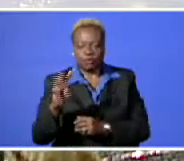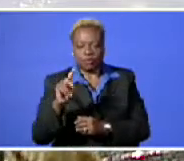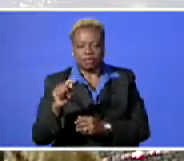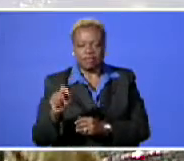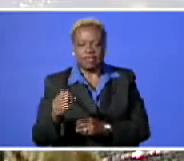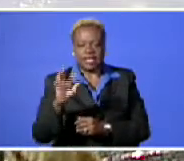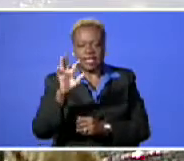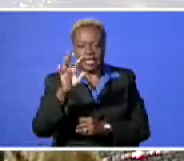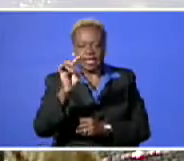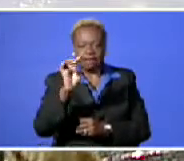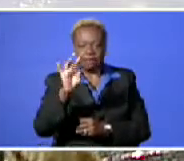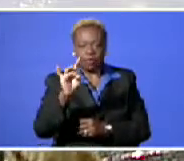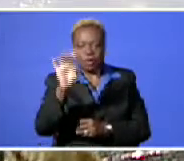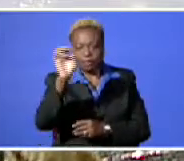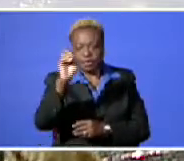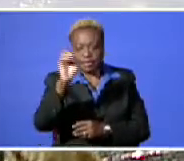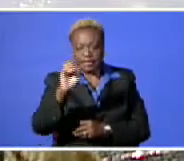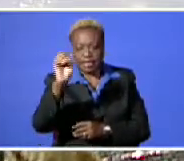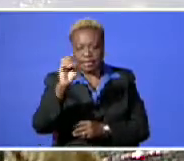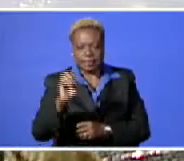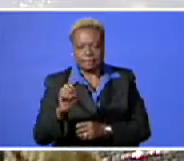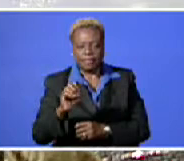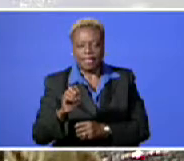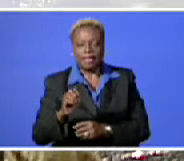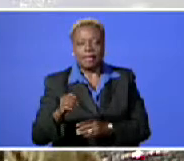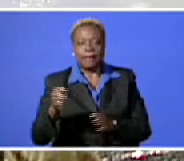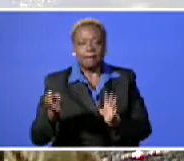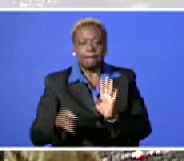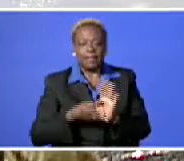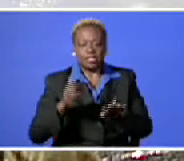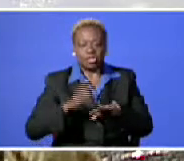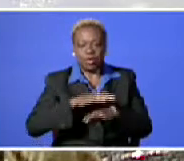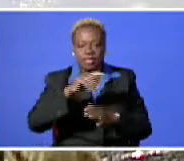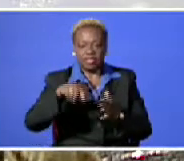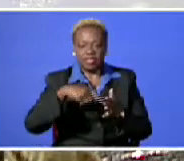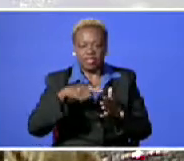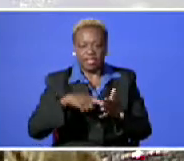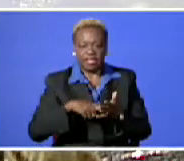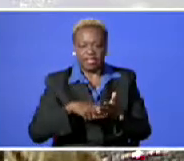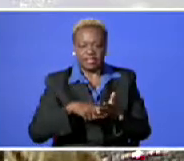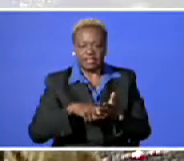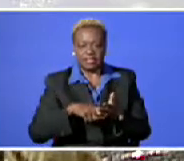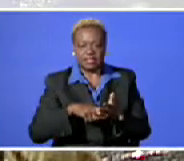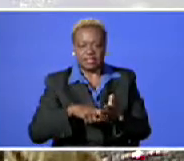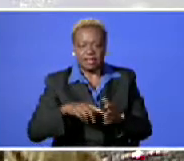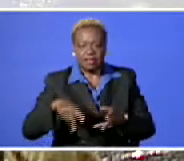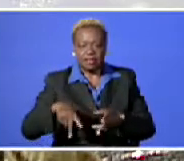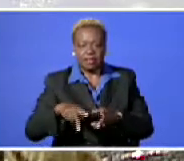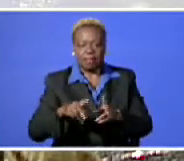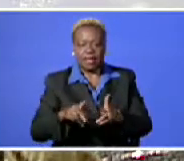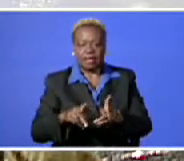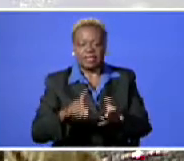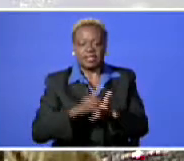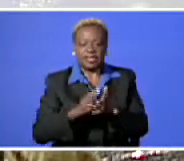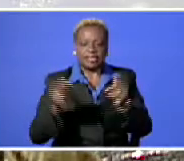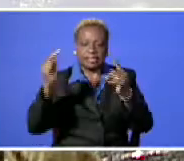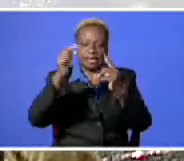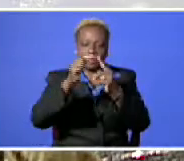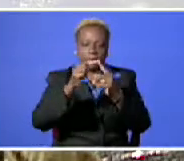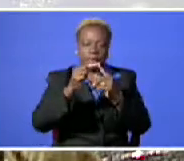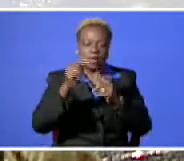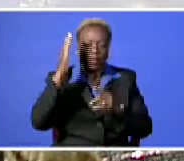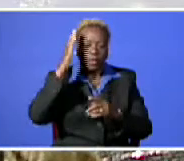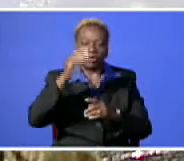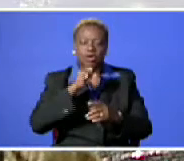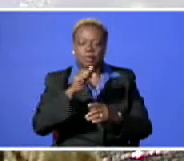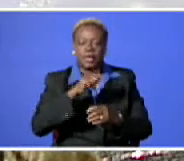2024-2025. It's based on this trajectory that 50% debt target will perhaps not be achieved until